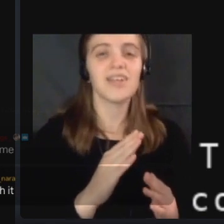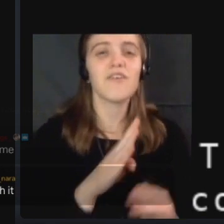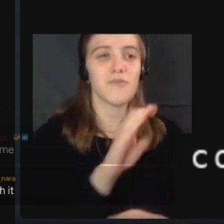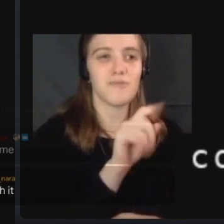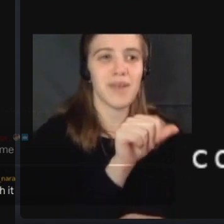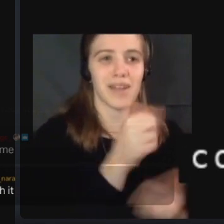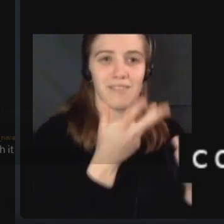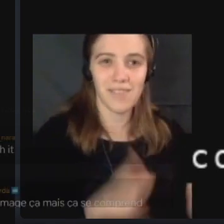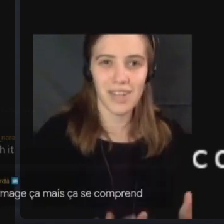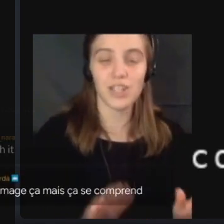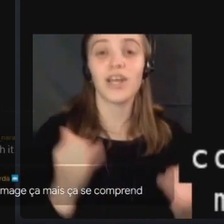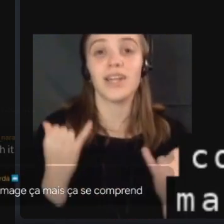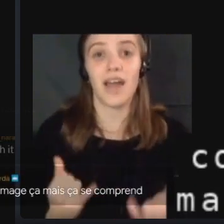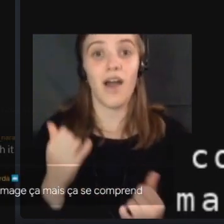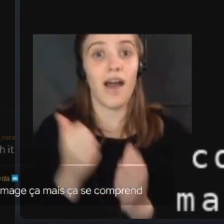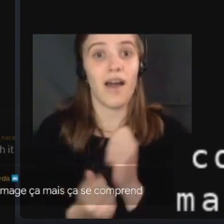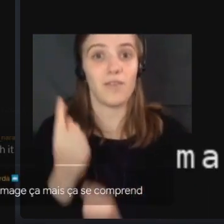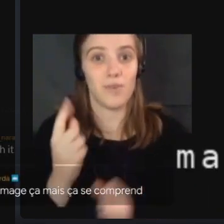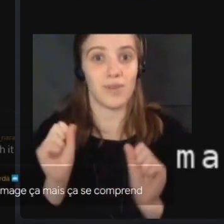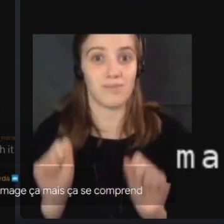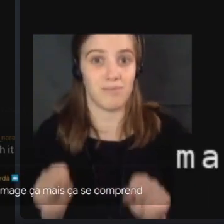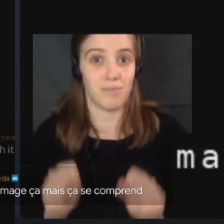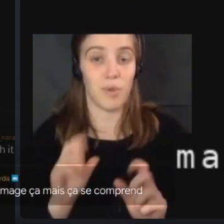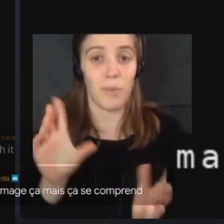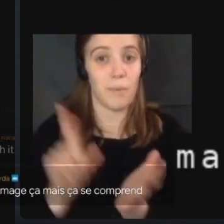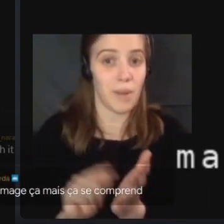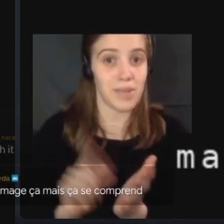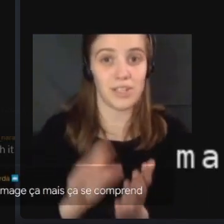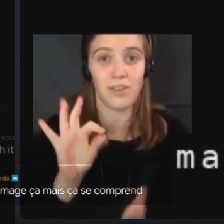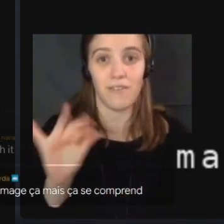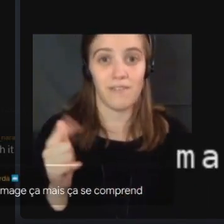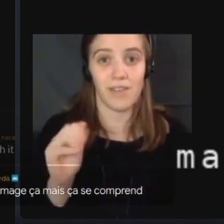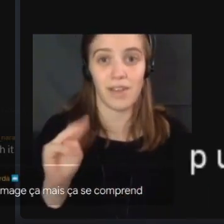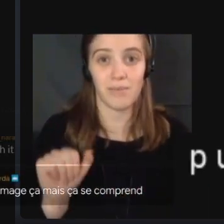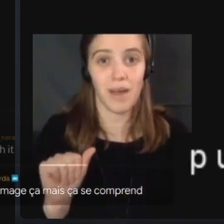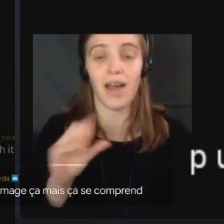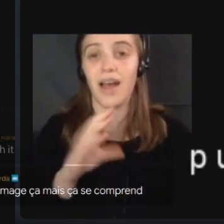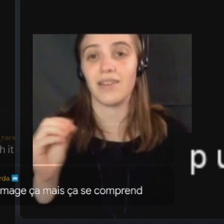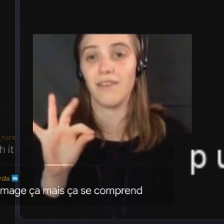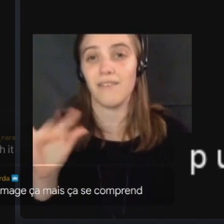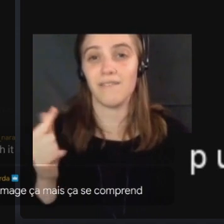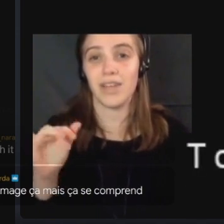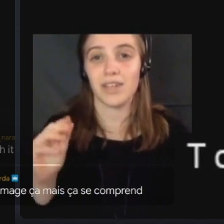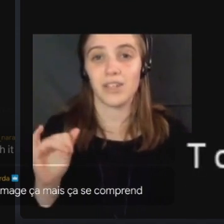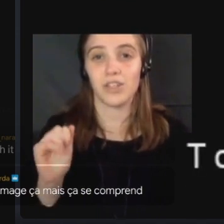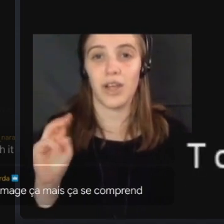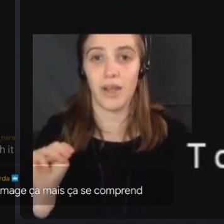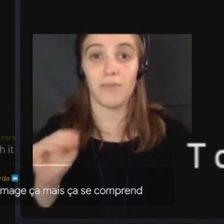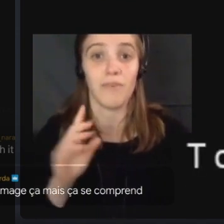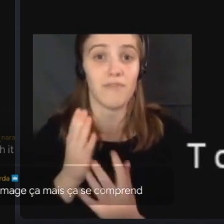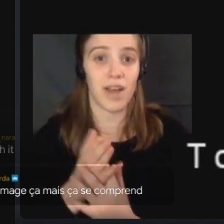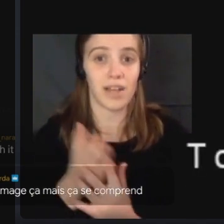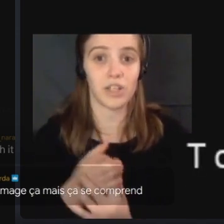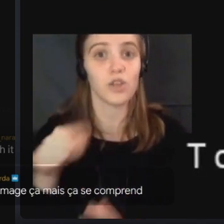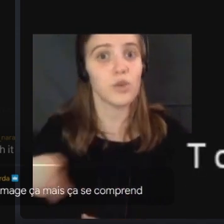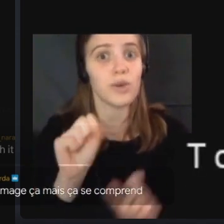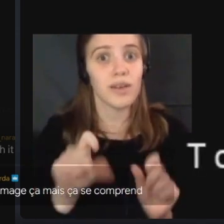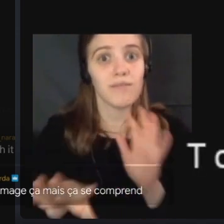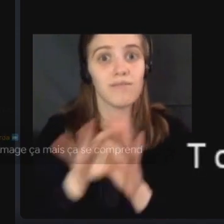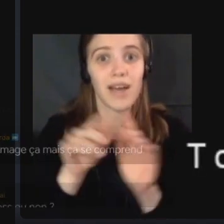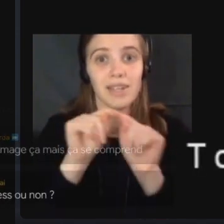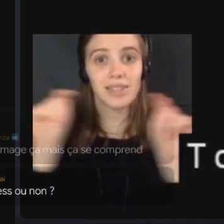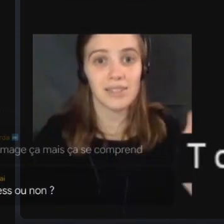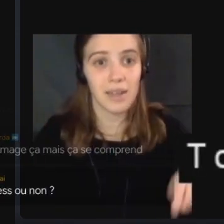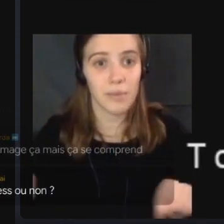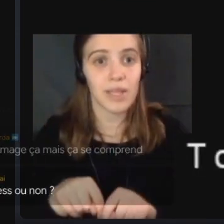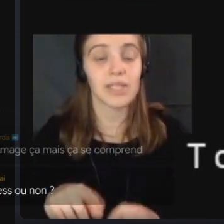publish Figma and FigJam files. To help you get started, you'll be able to find curated FigJam templates. Ah, des made by the templates Figma tout team